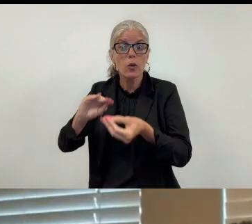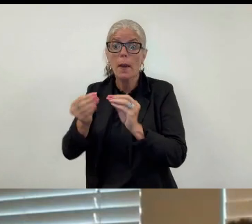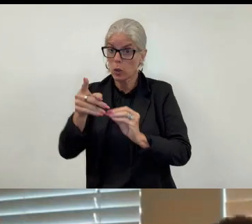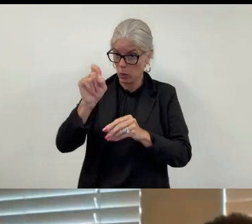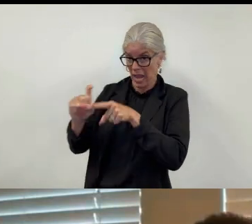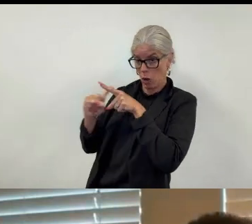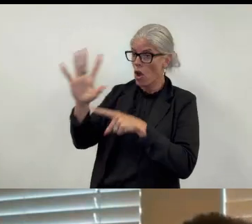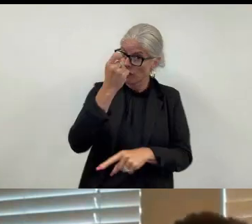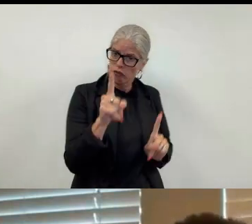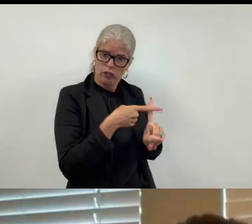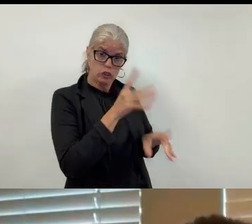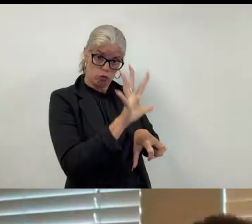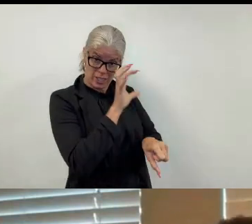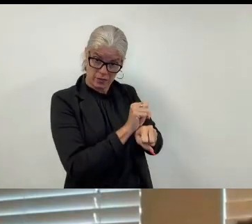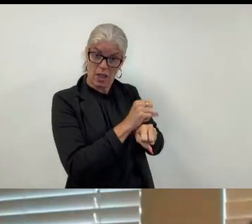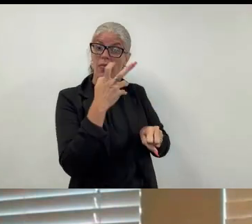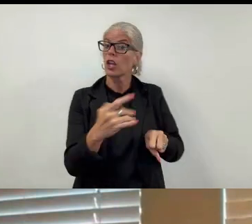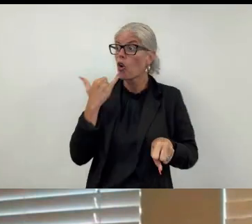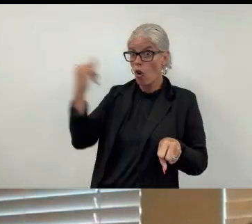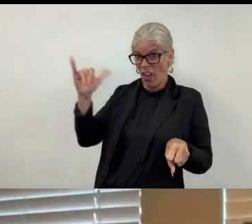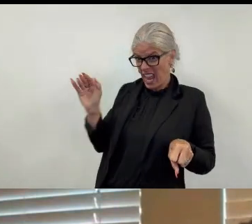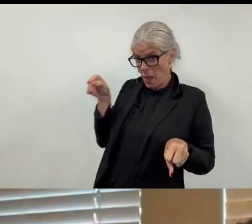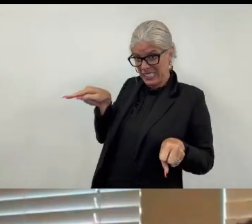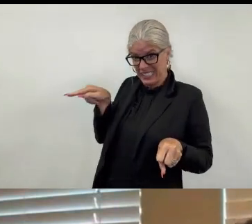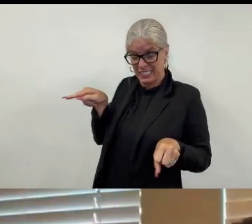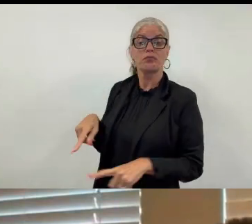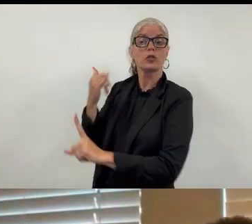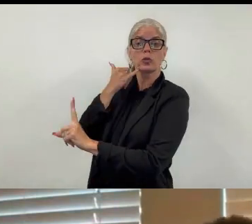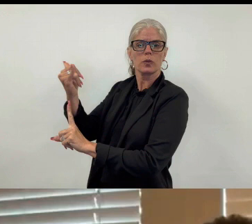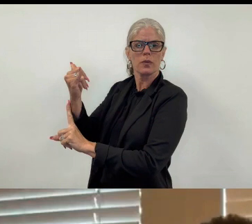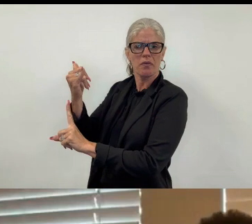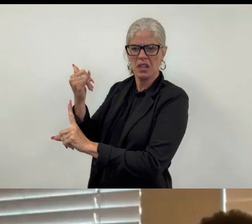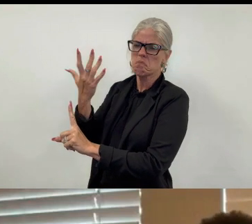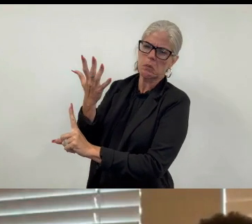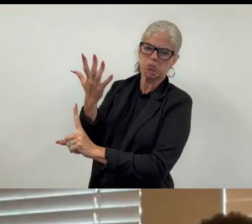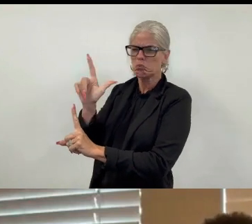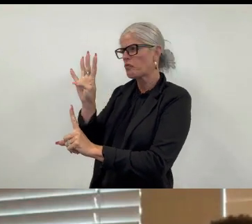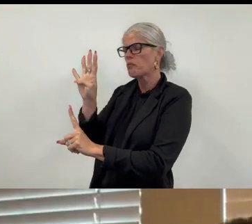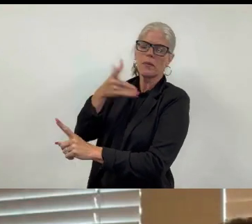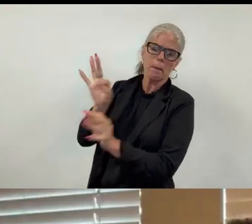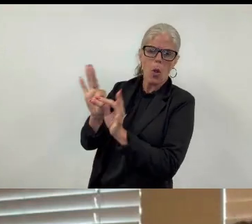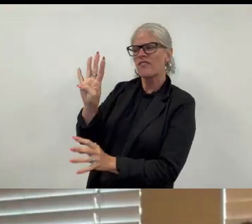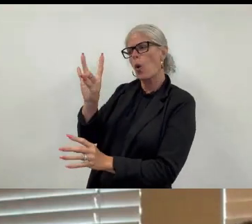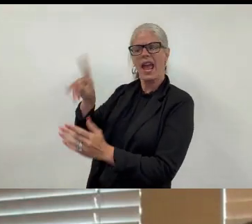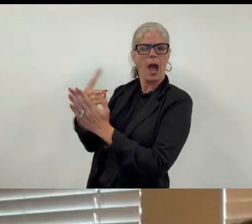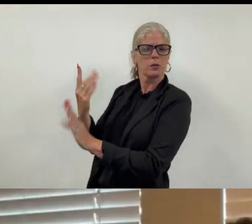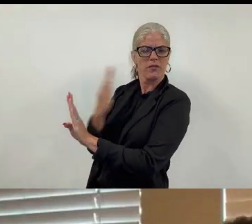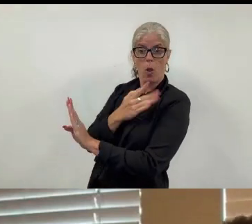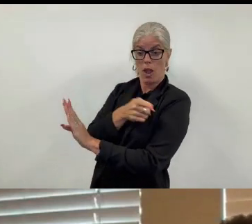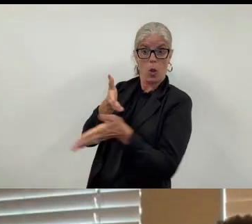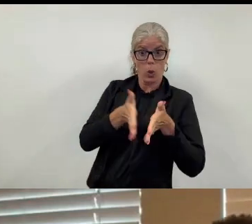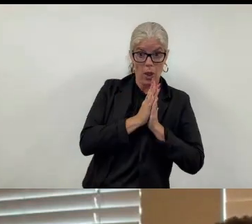a special number that you can call after you made your reservation. And once you call that phone number, usually it is 48 hours